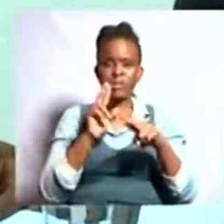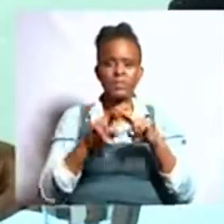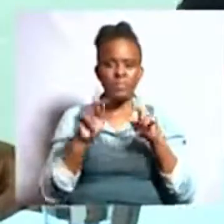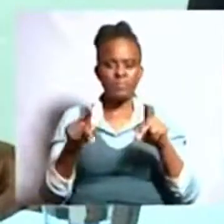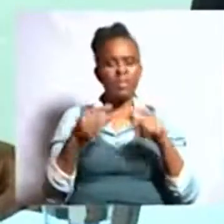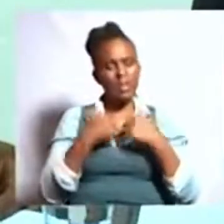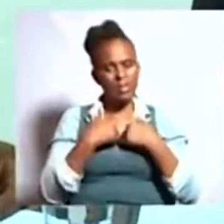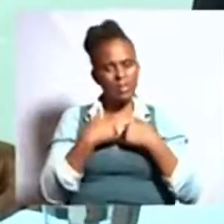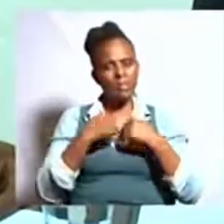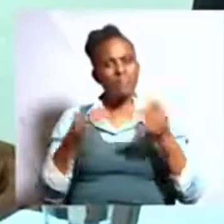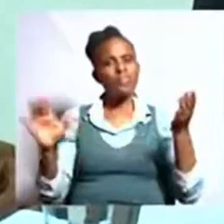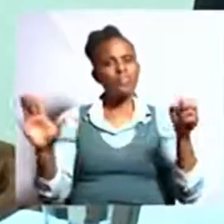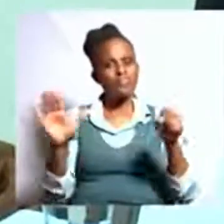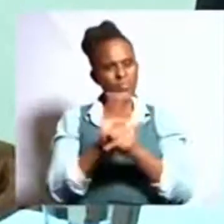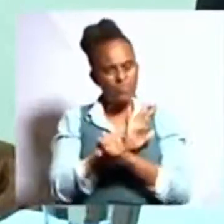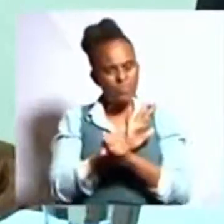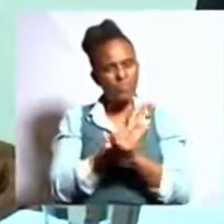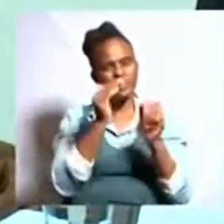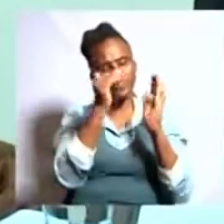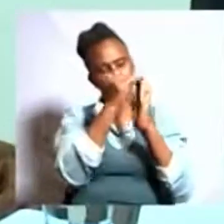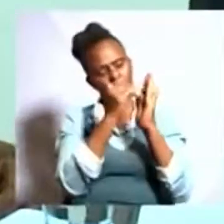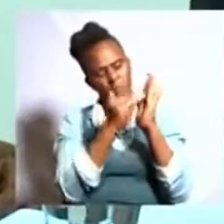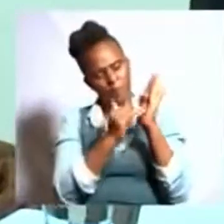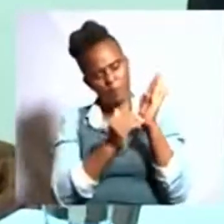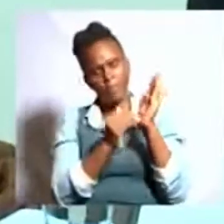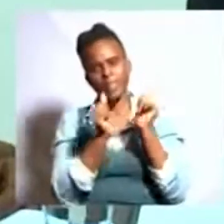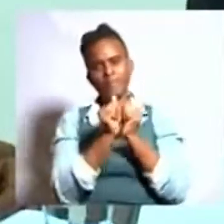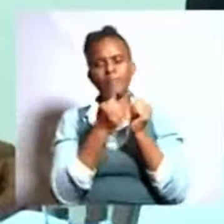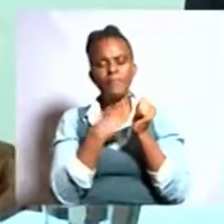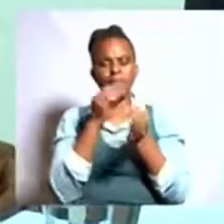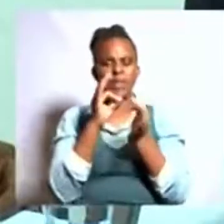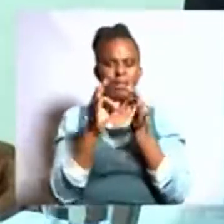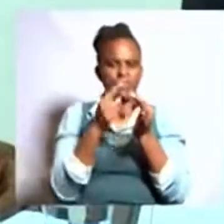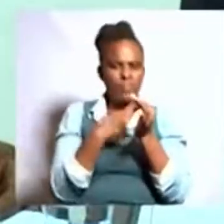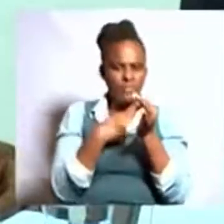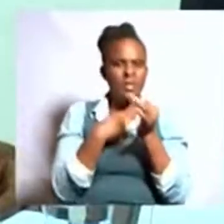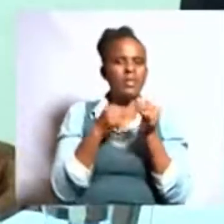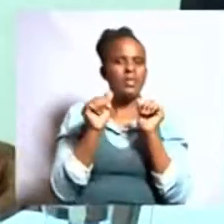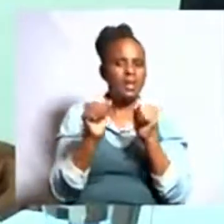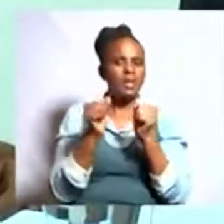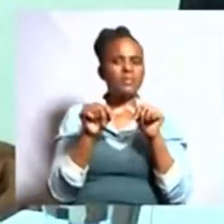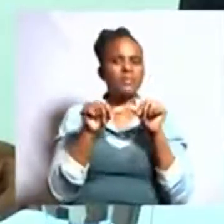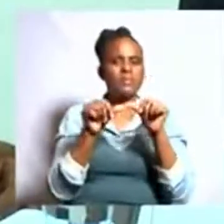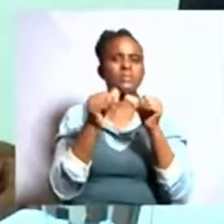have a complete guideline with me here. If I'm allowed, I can still submit.